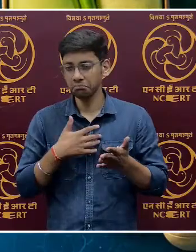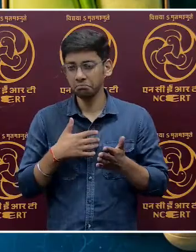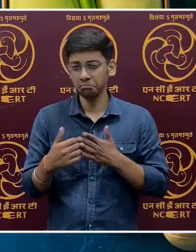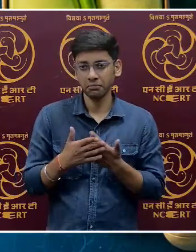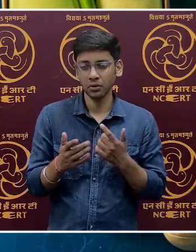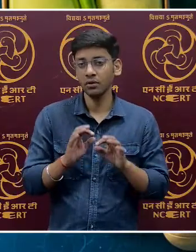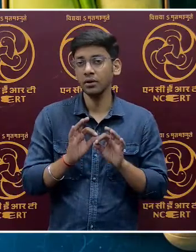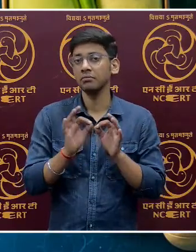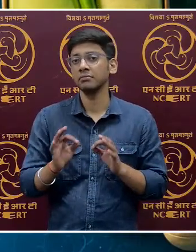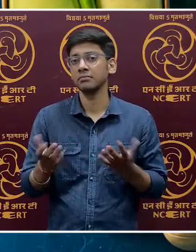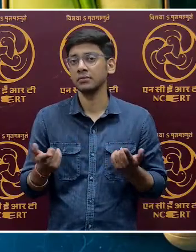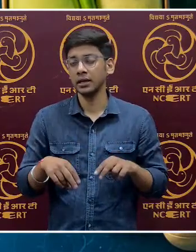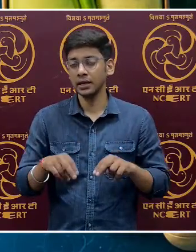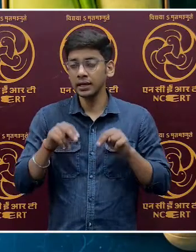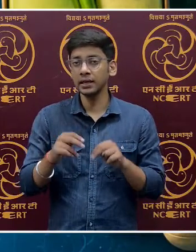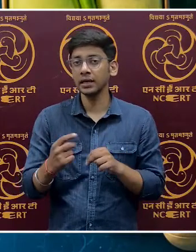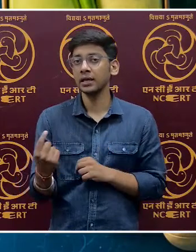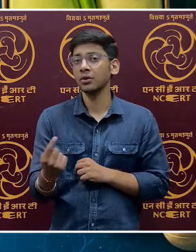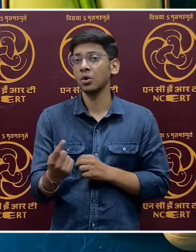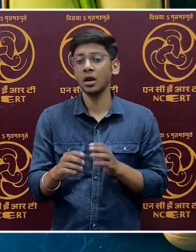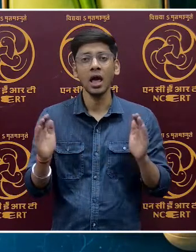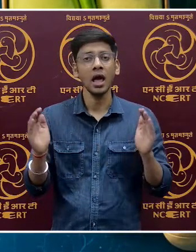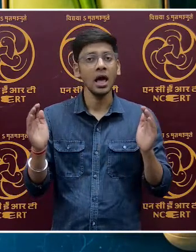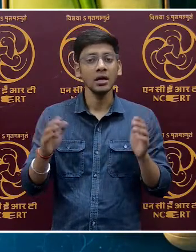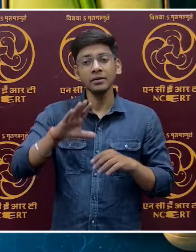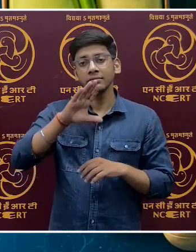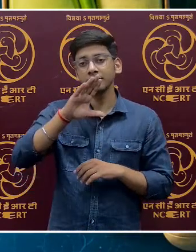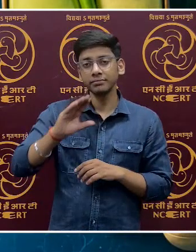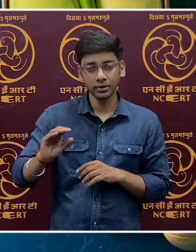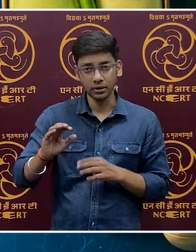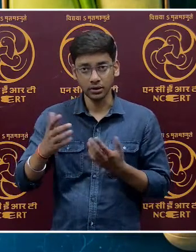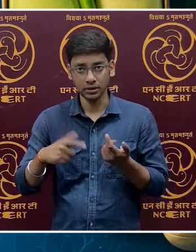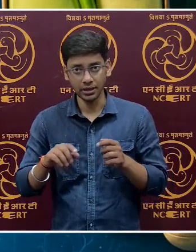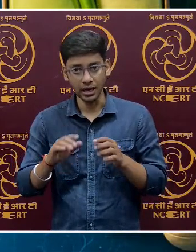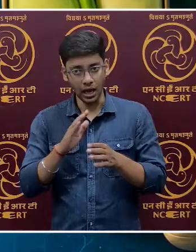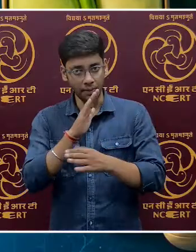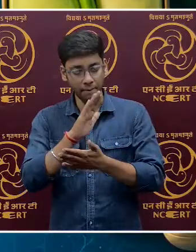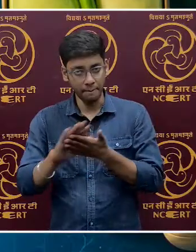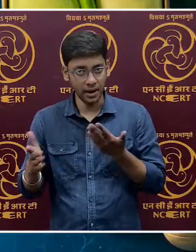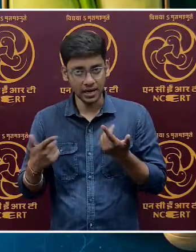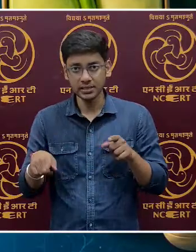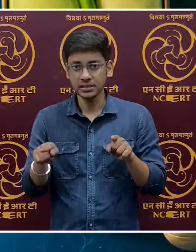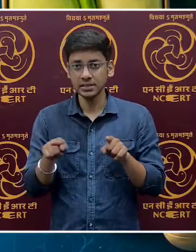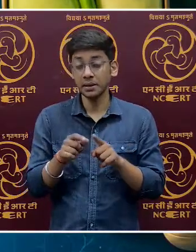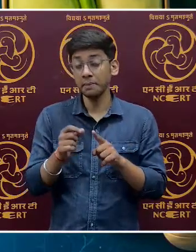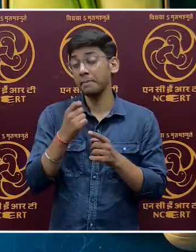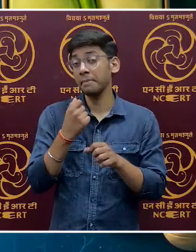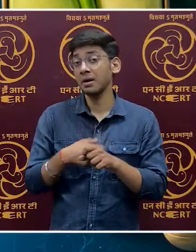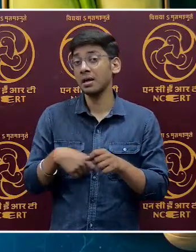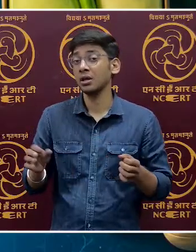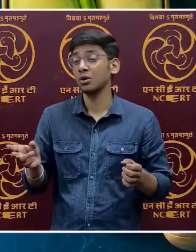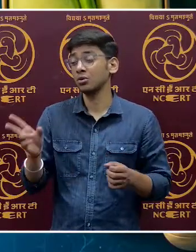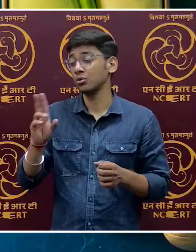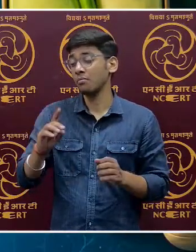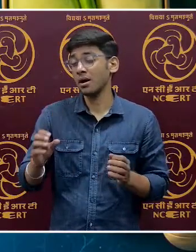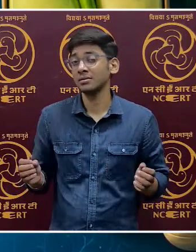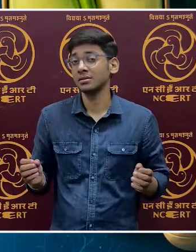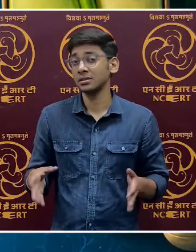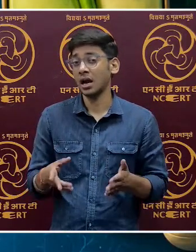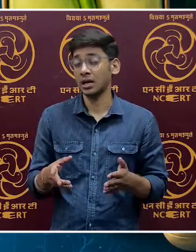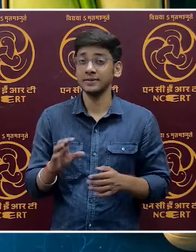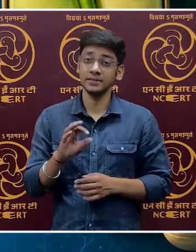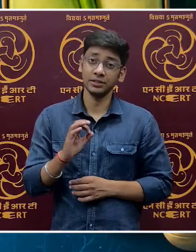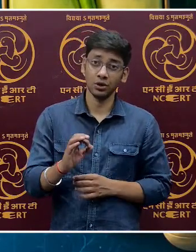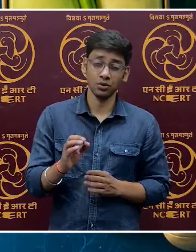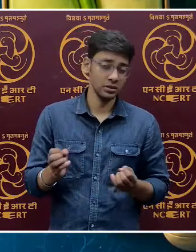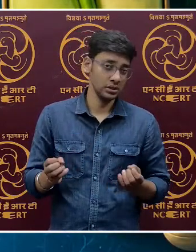completed, you just need to minimize it. Again it will come back to the same pace, and again you can start from the 0 if you want.